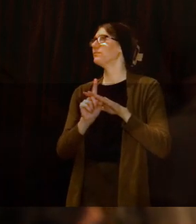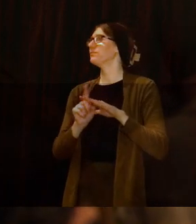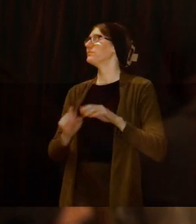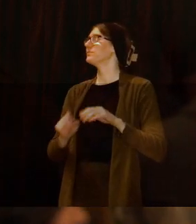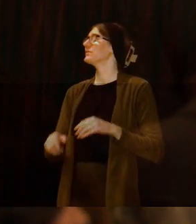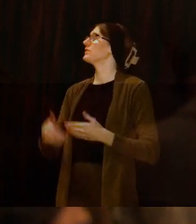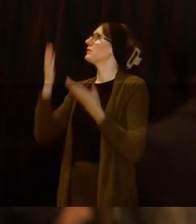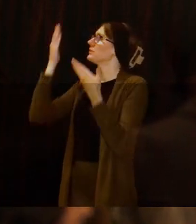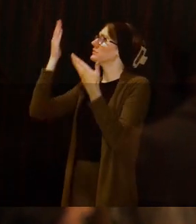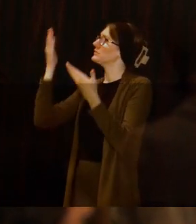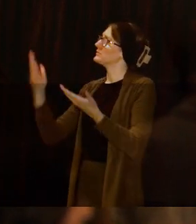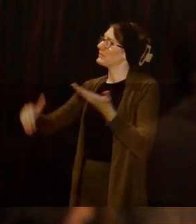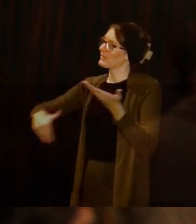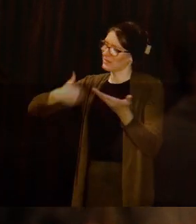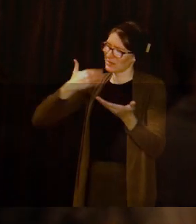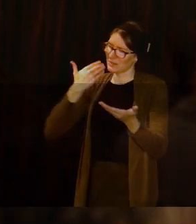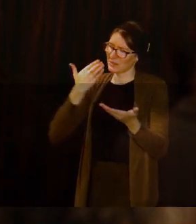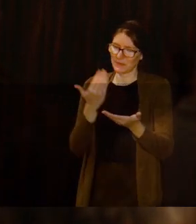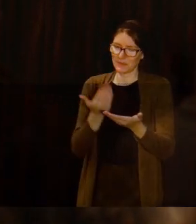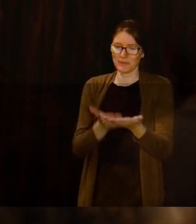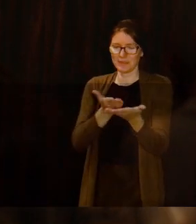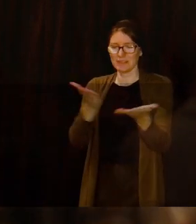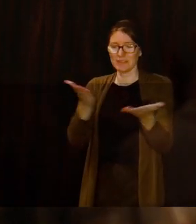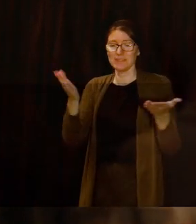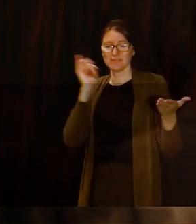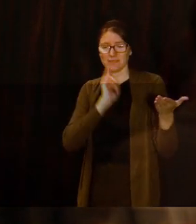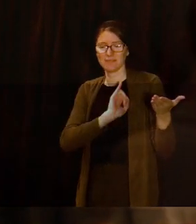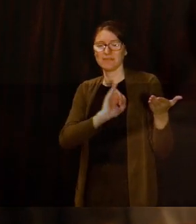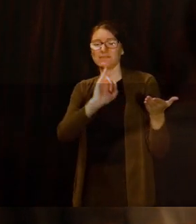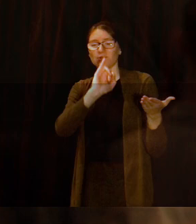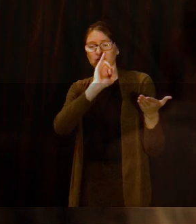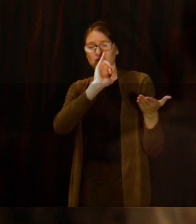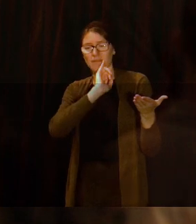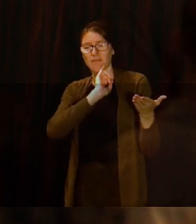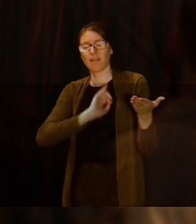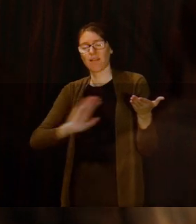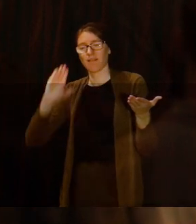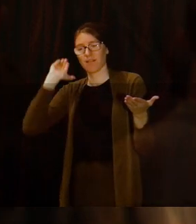Israel, shall come to thee, O